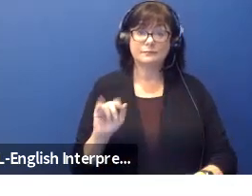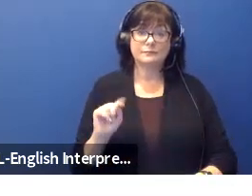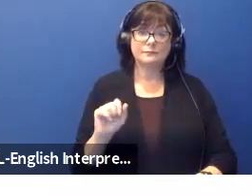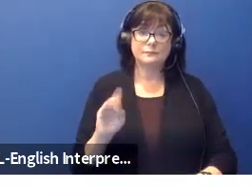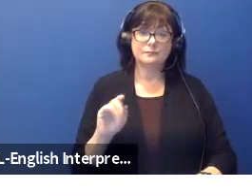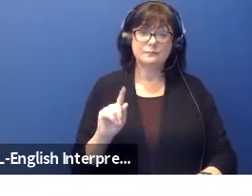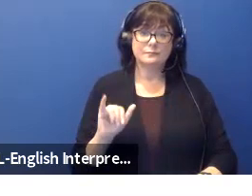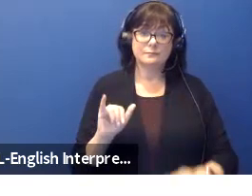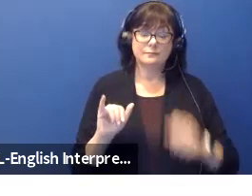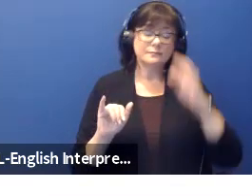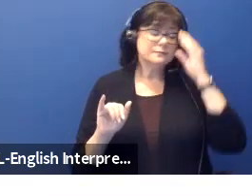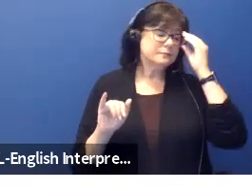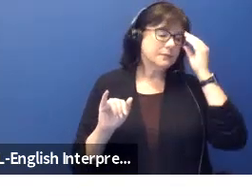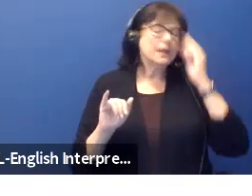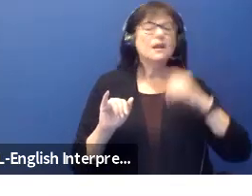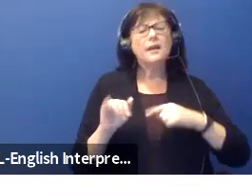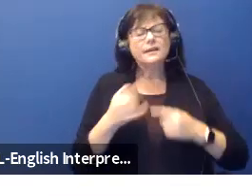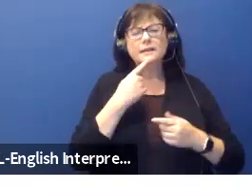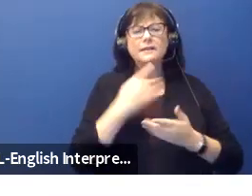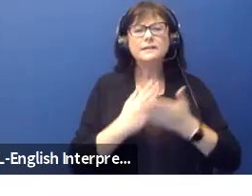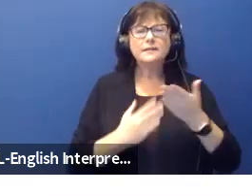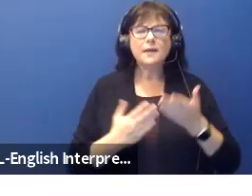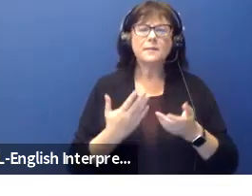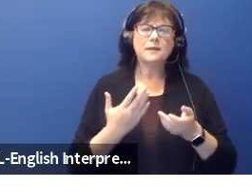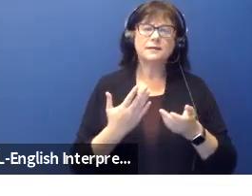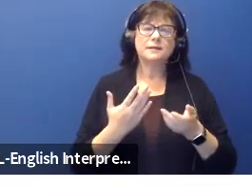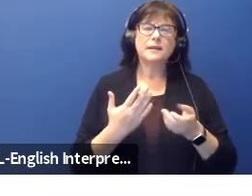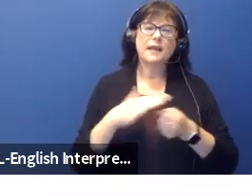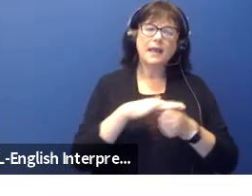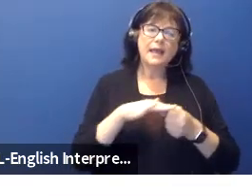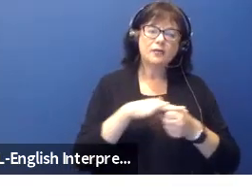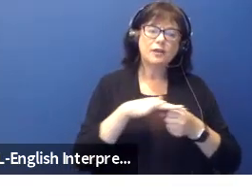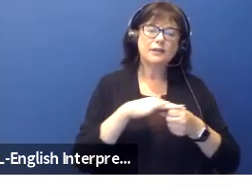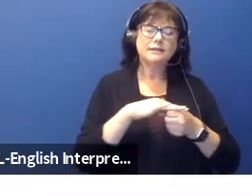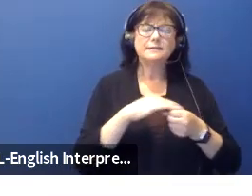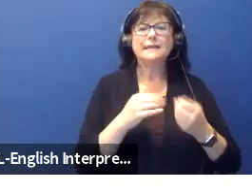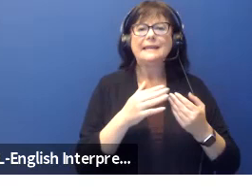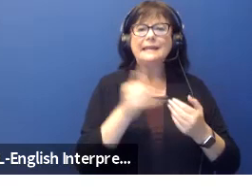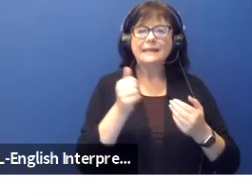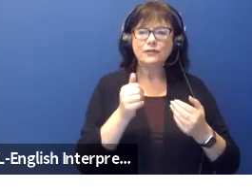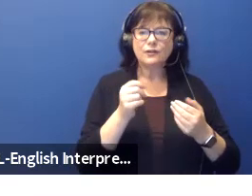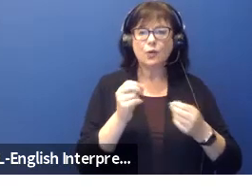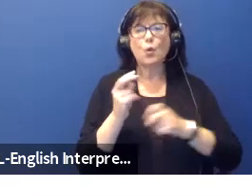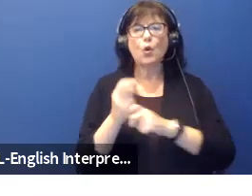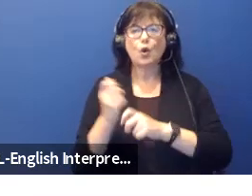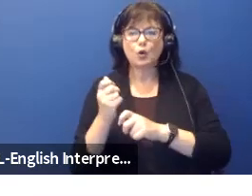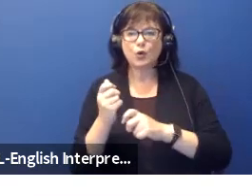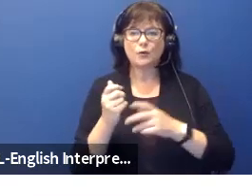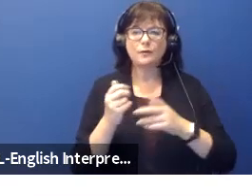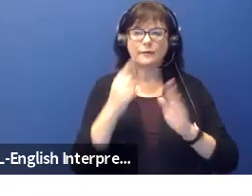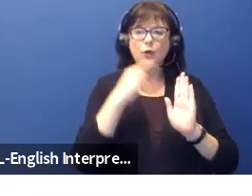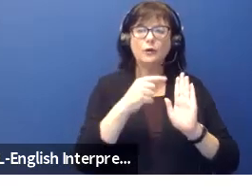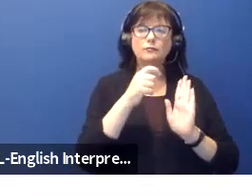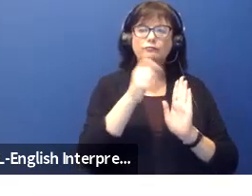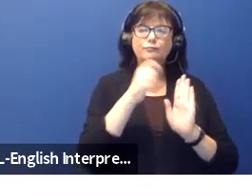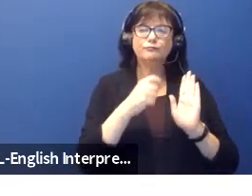geographical areas in which it's generally harder or easier to get suitability indicators. And I'm speaking very broadly here. So for